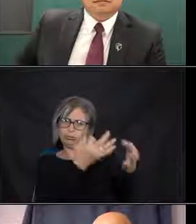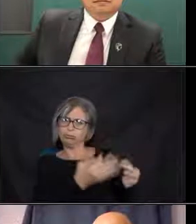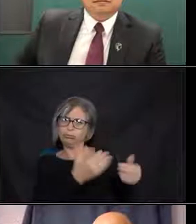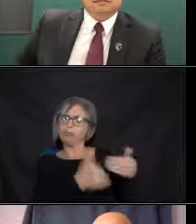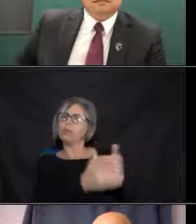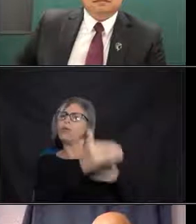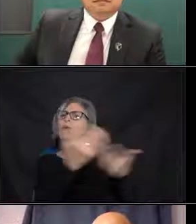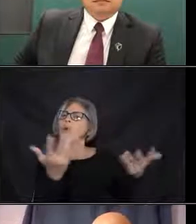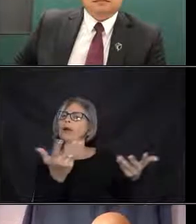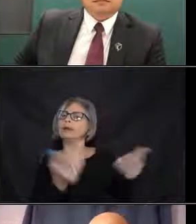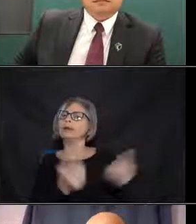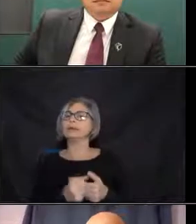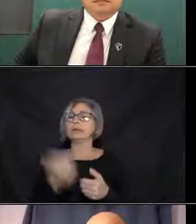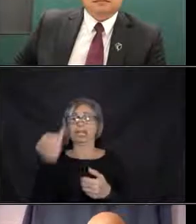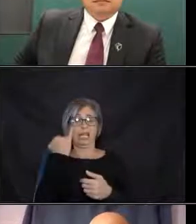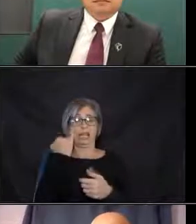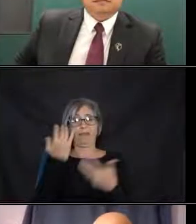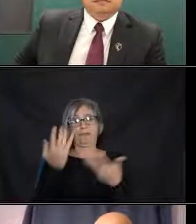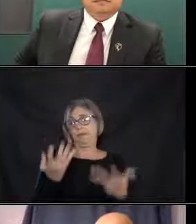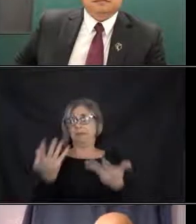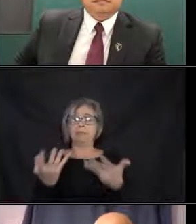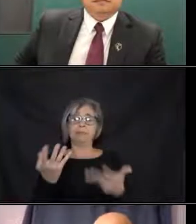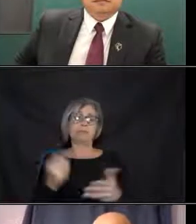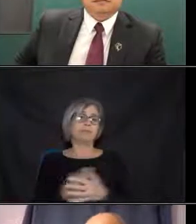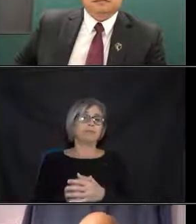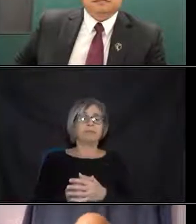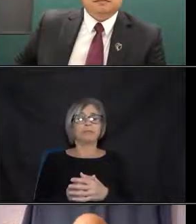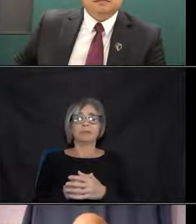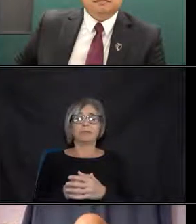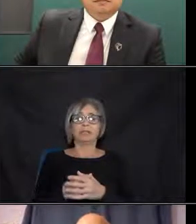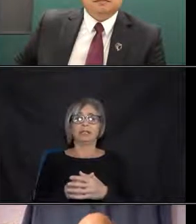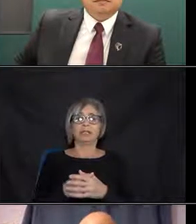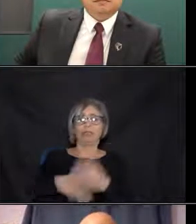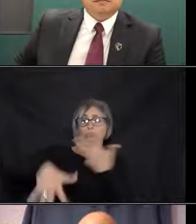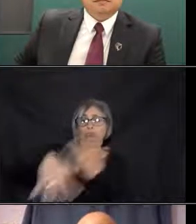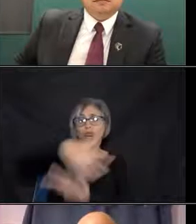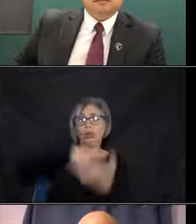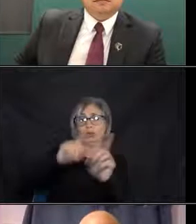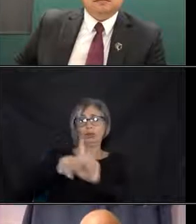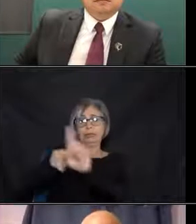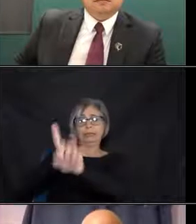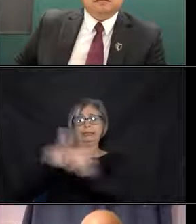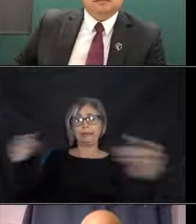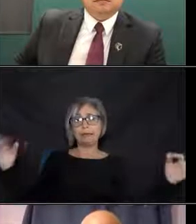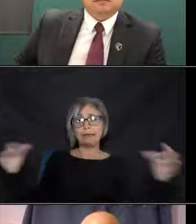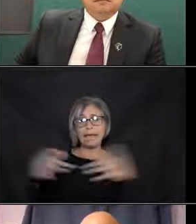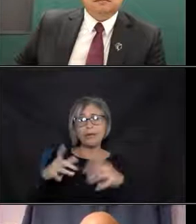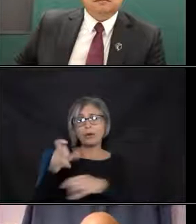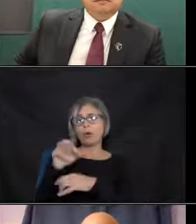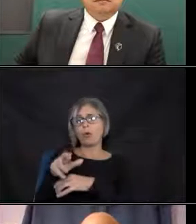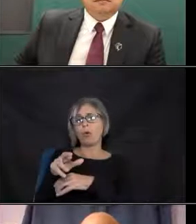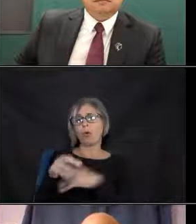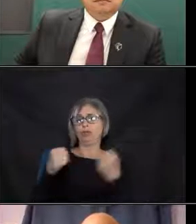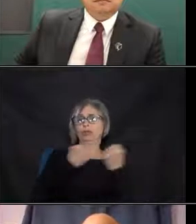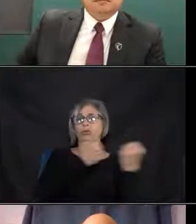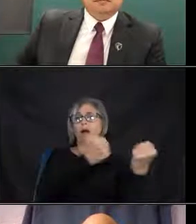forward, whether it's a CDC socially distance gathering or whether it's a